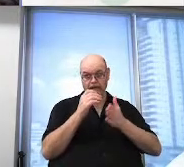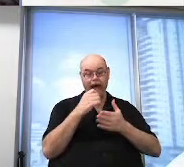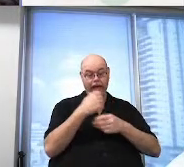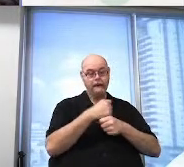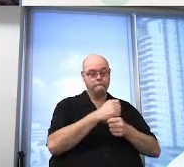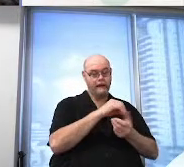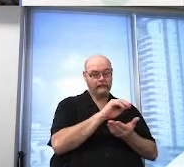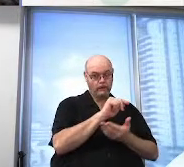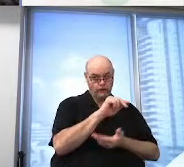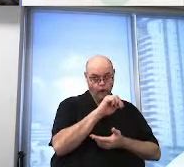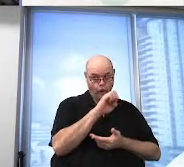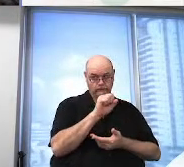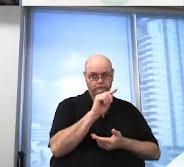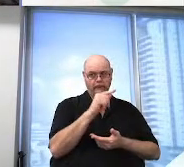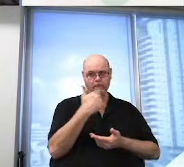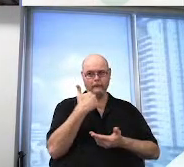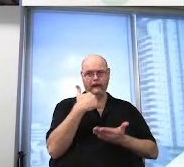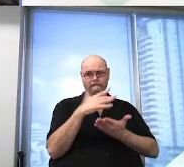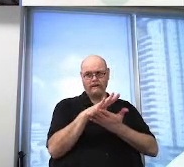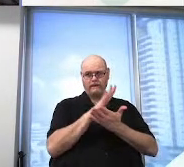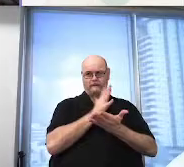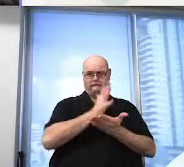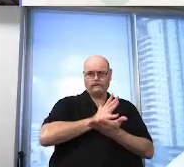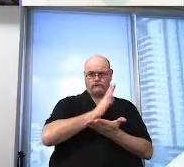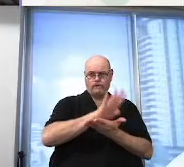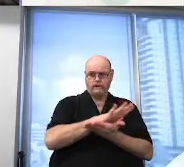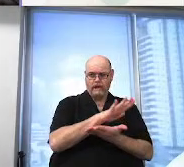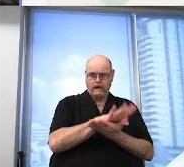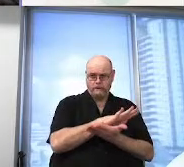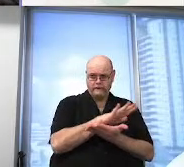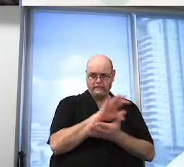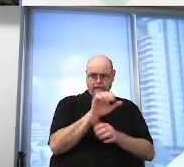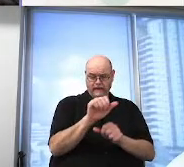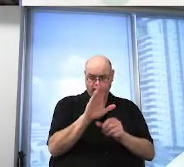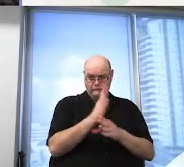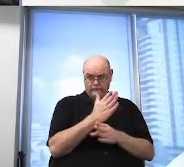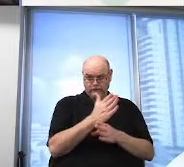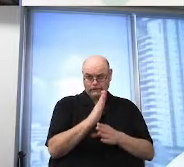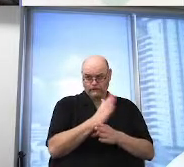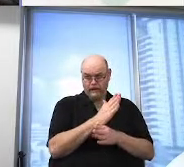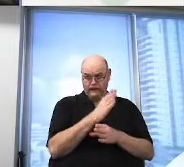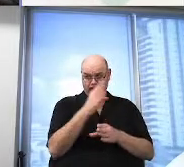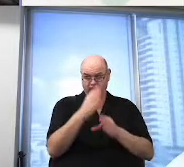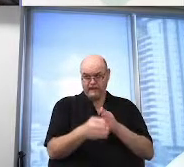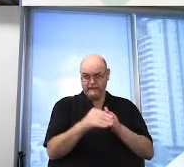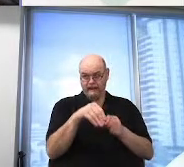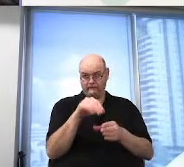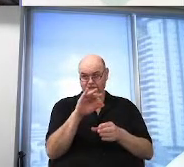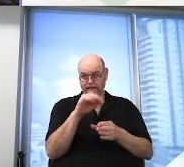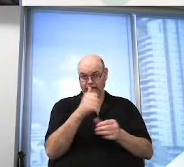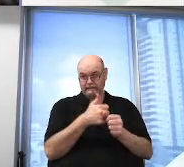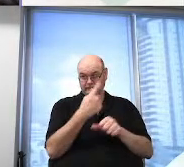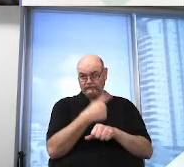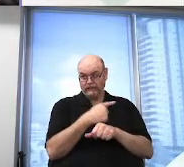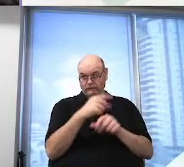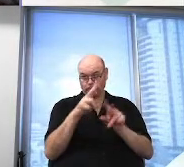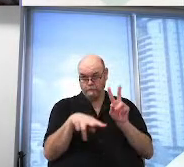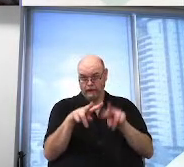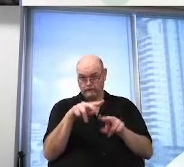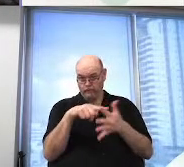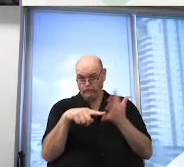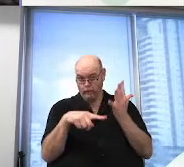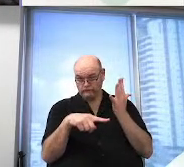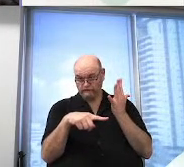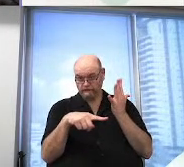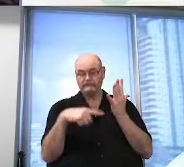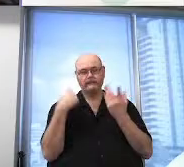that the person that's going to be, I'm making notes, but I just want to make sure that we have an official document that hopefully could be shared at the end of each hearing so we can